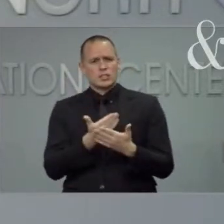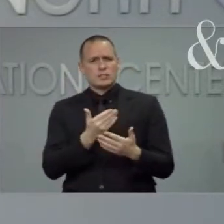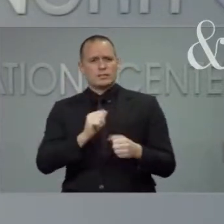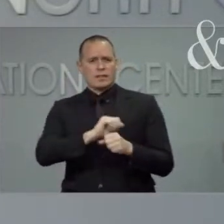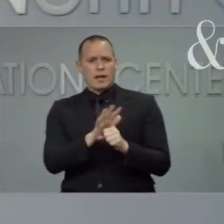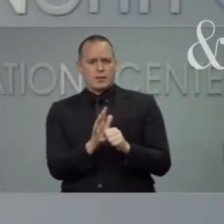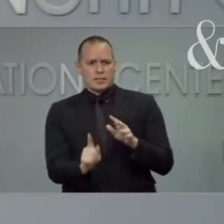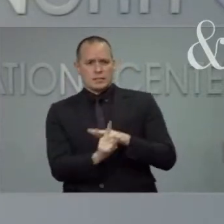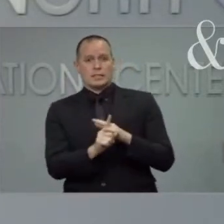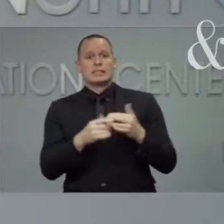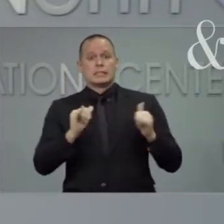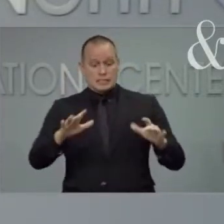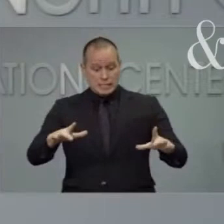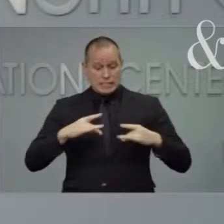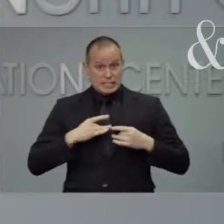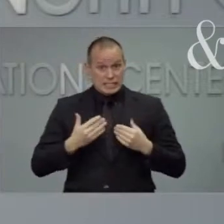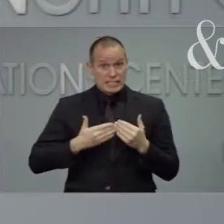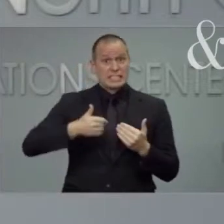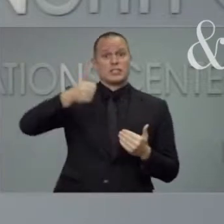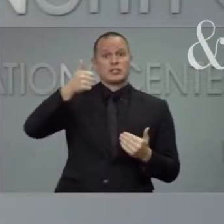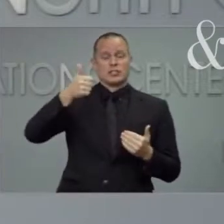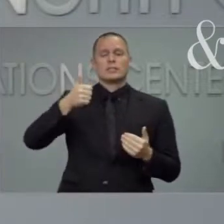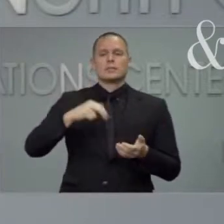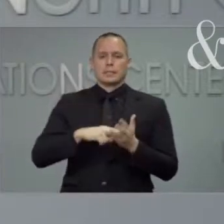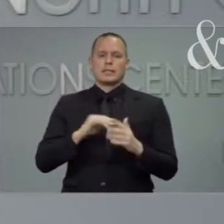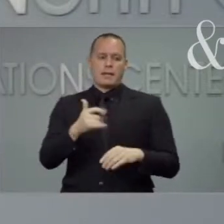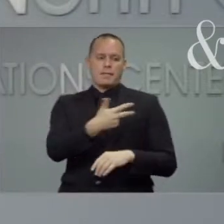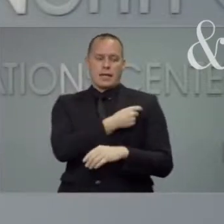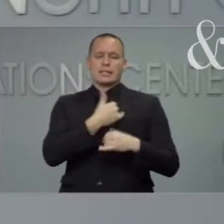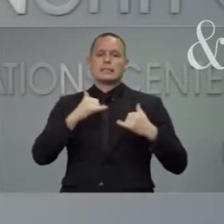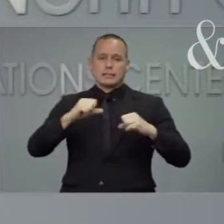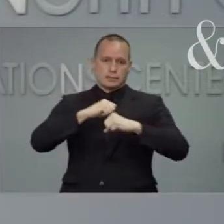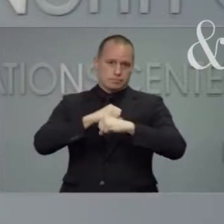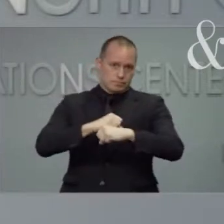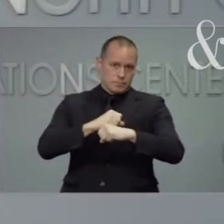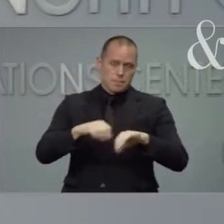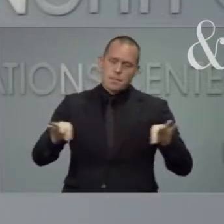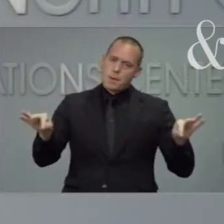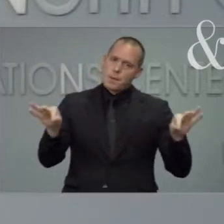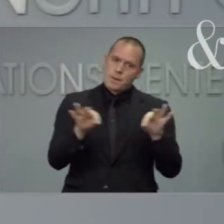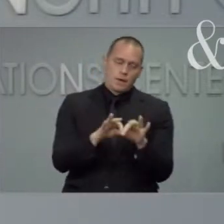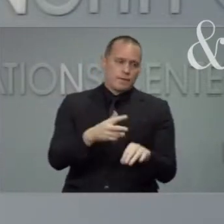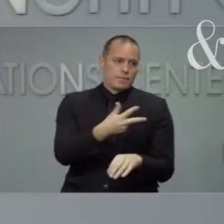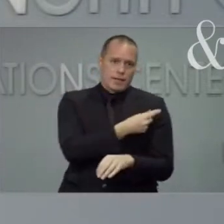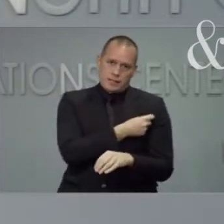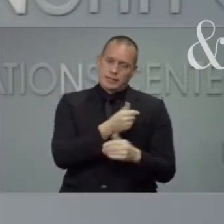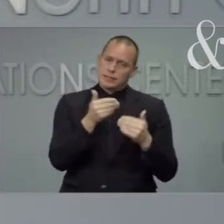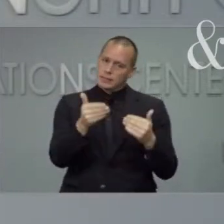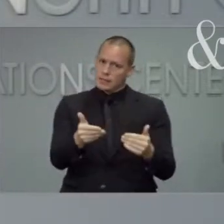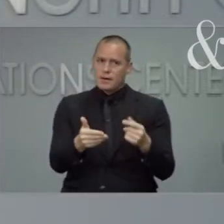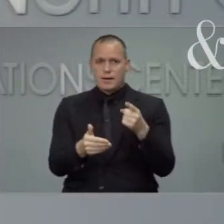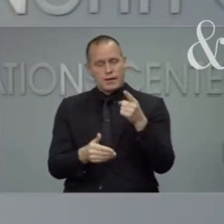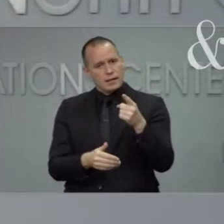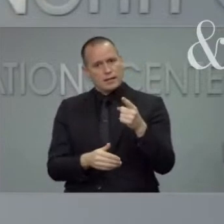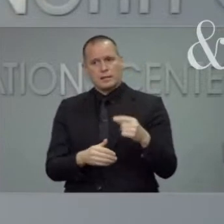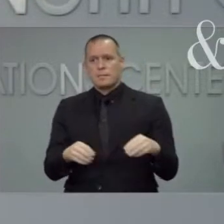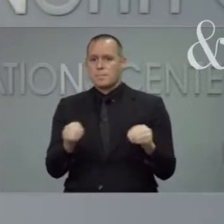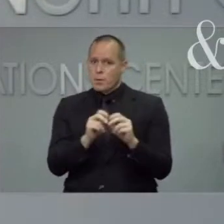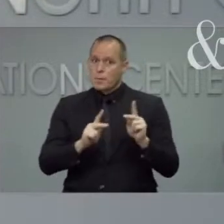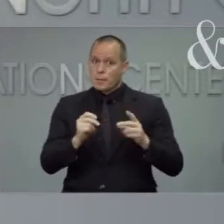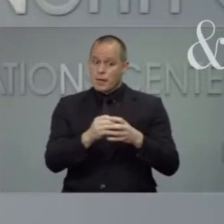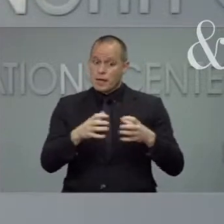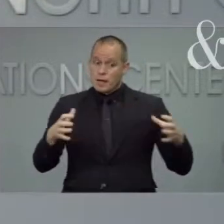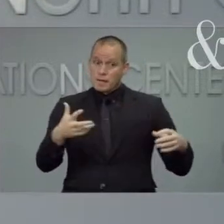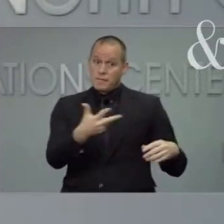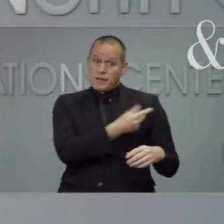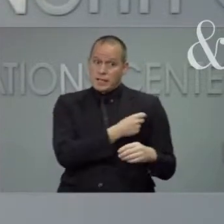the vaccine is still pretty effective against all of those. So that continues to show us that the more people we can get